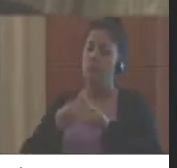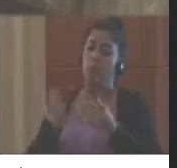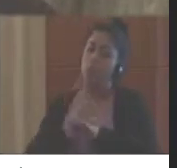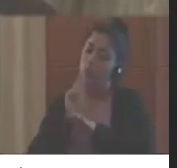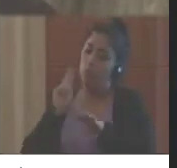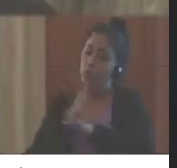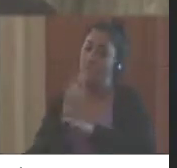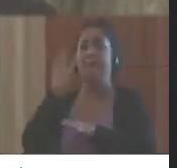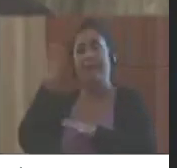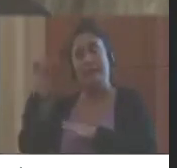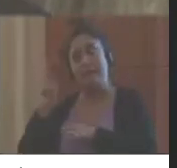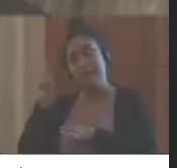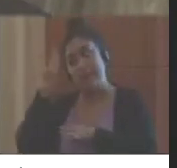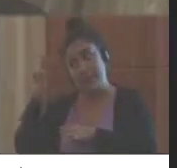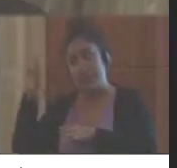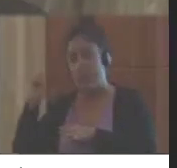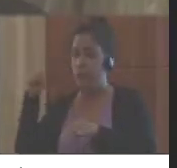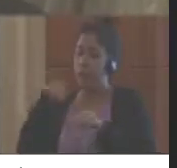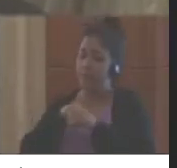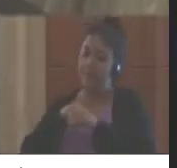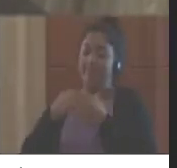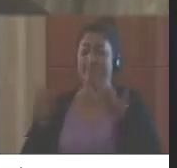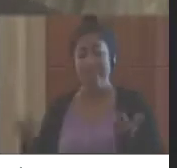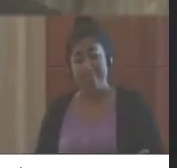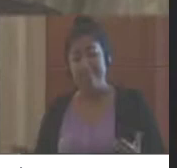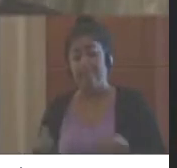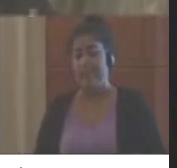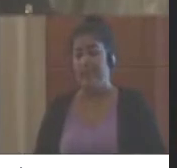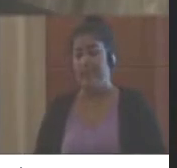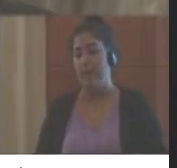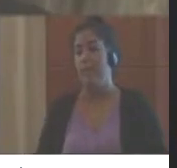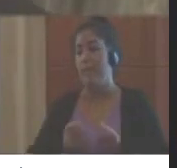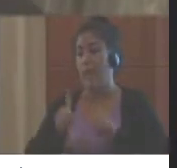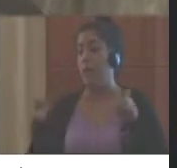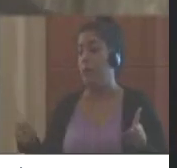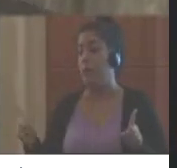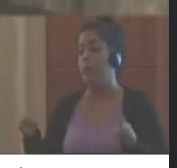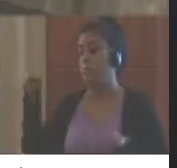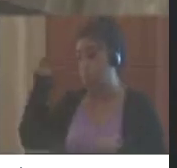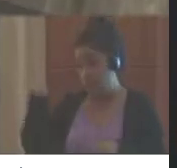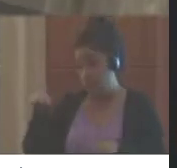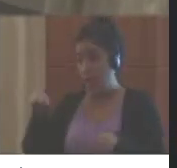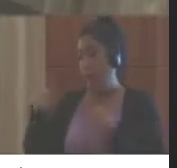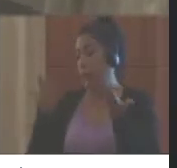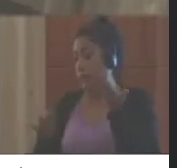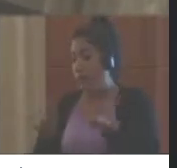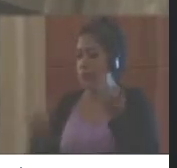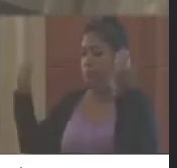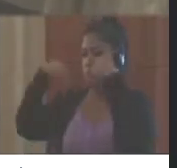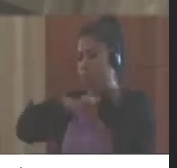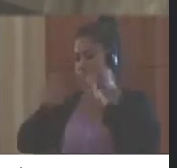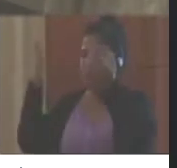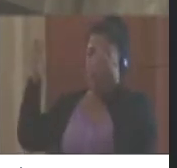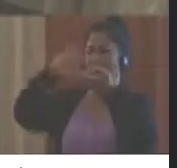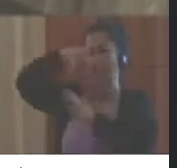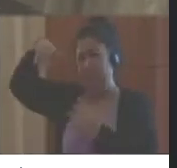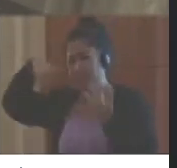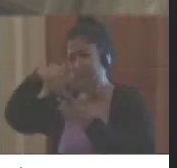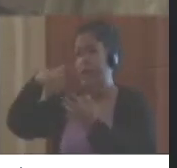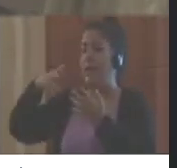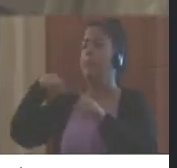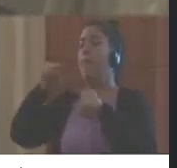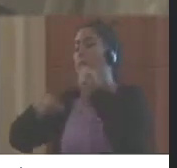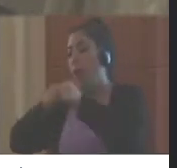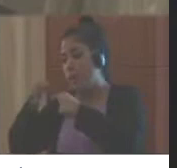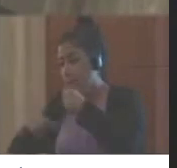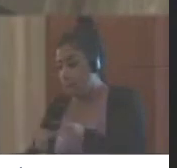to stabilize the situation until the security forces, the police, or the army gets in place. So